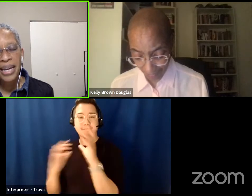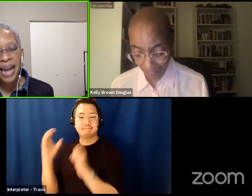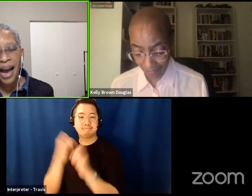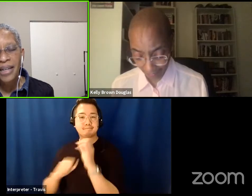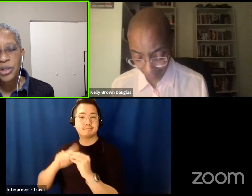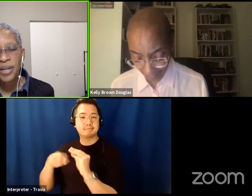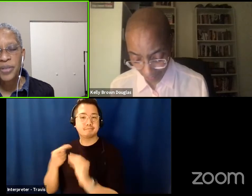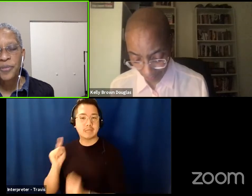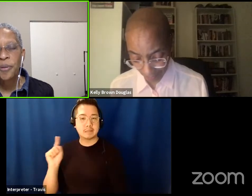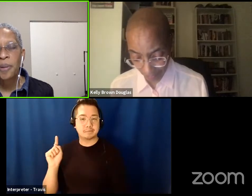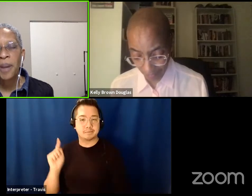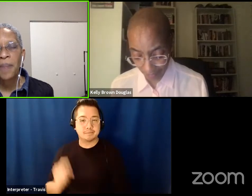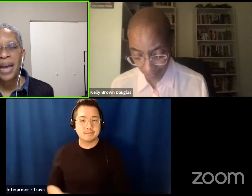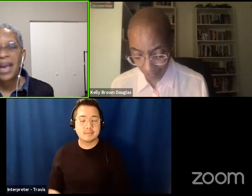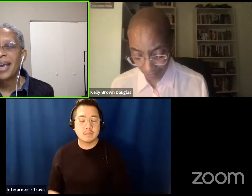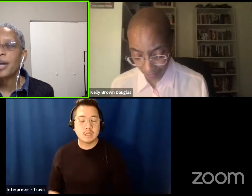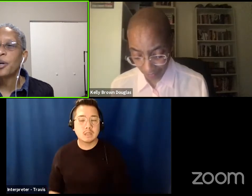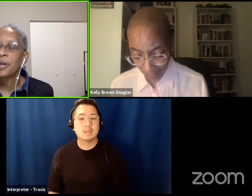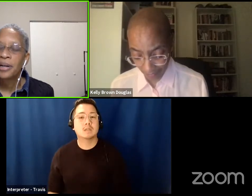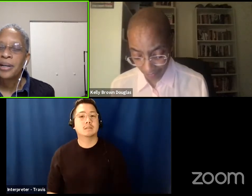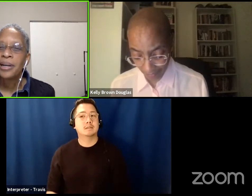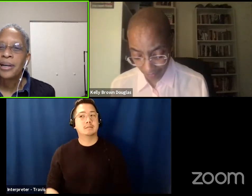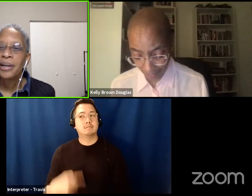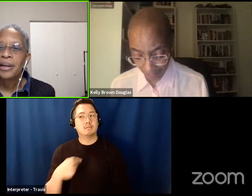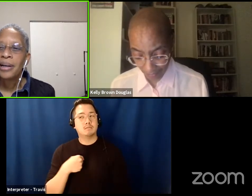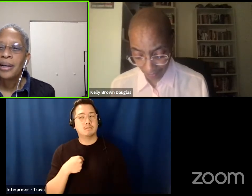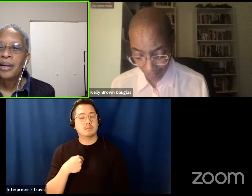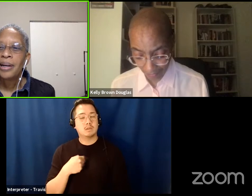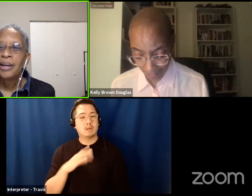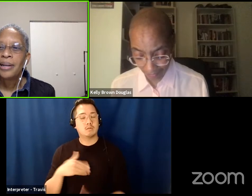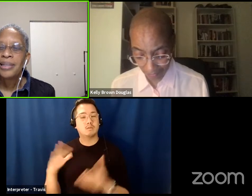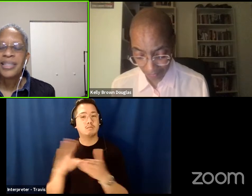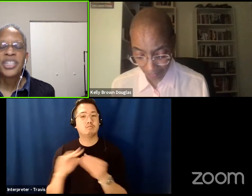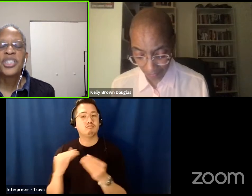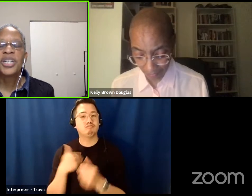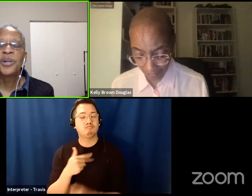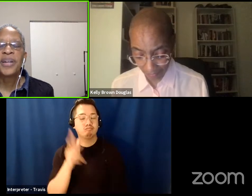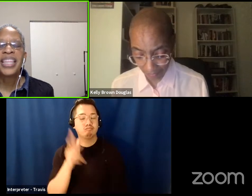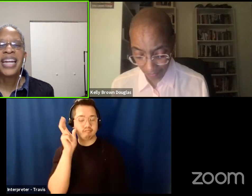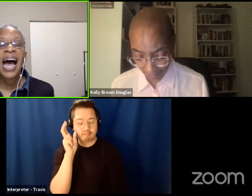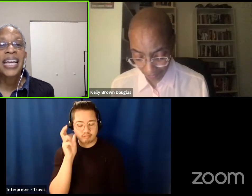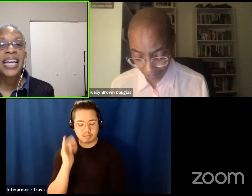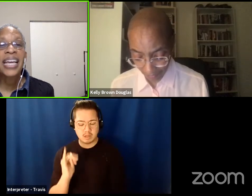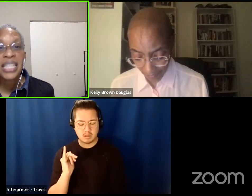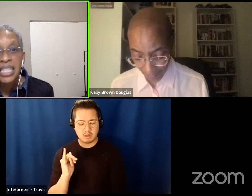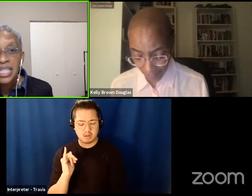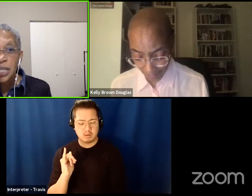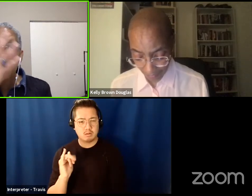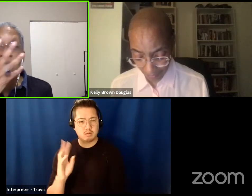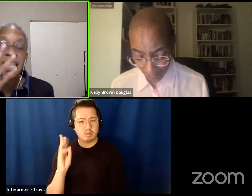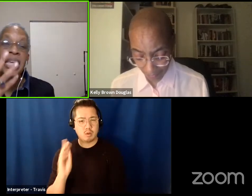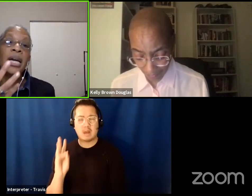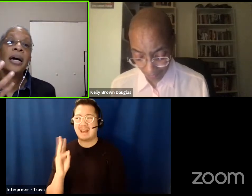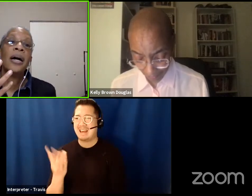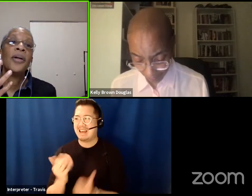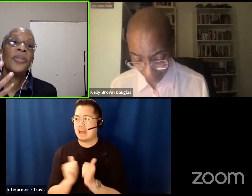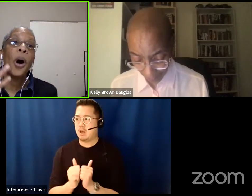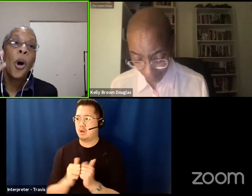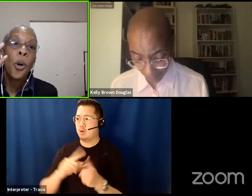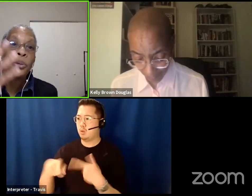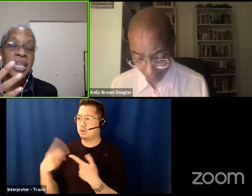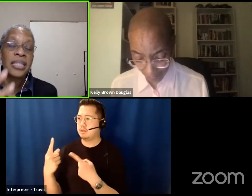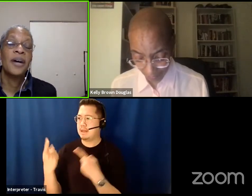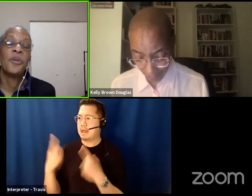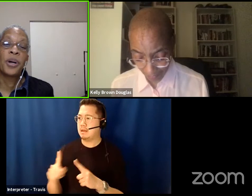how can I transform my anger to such a degree that I can still see